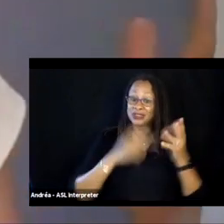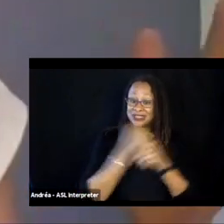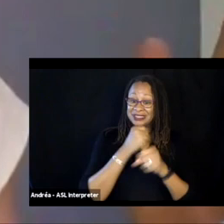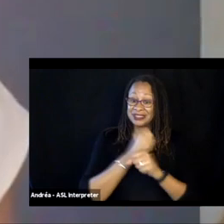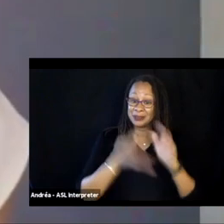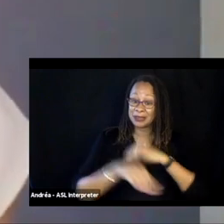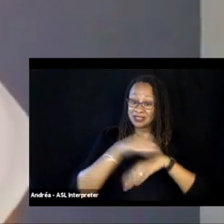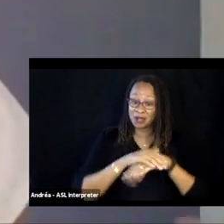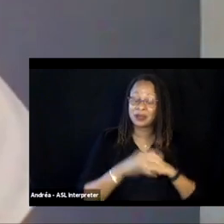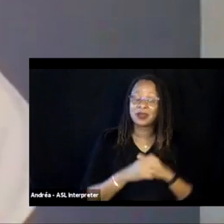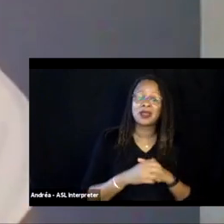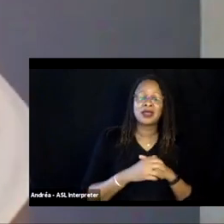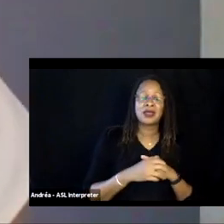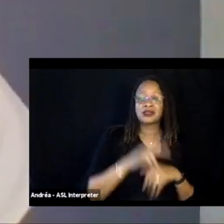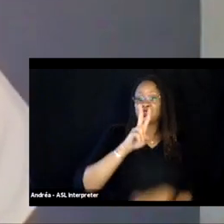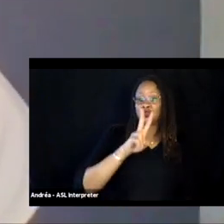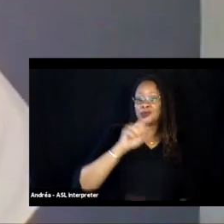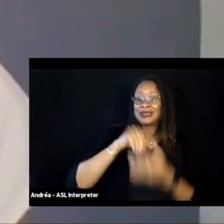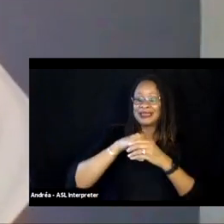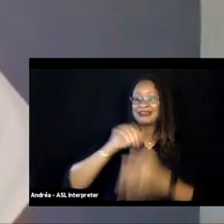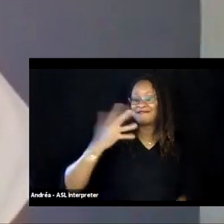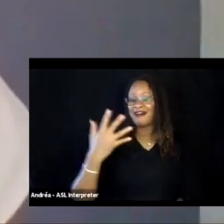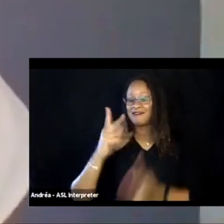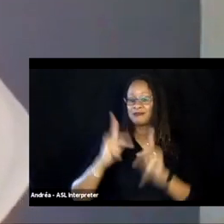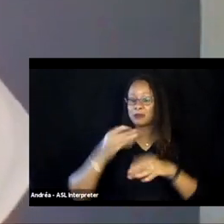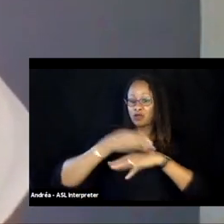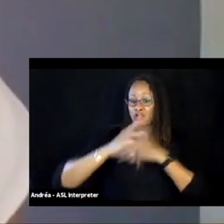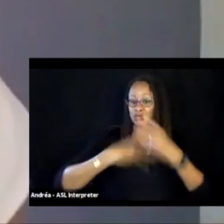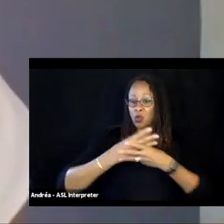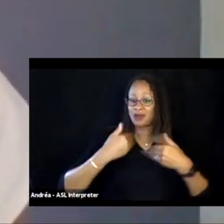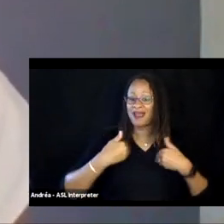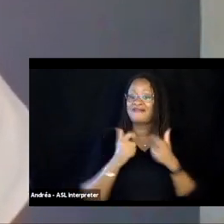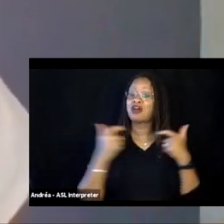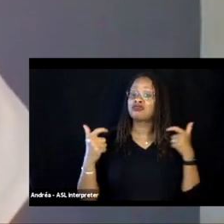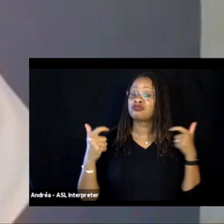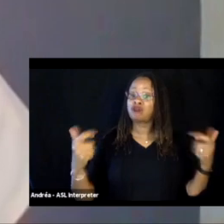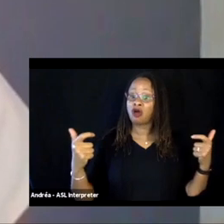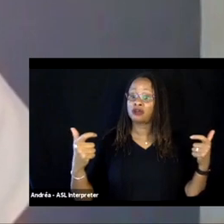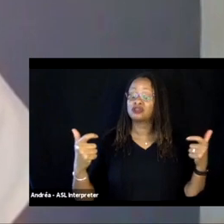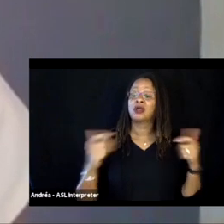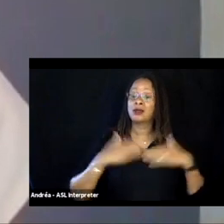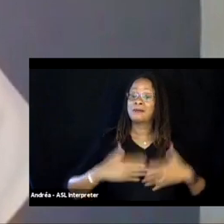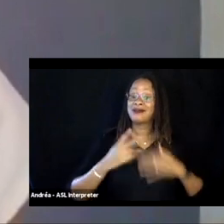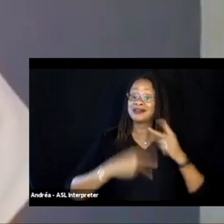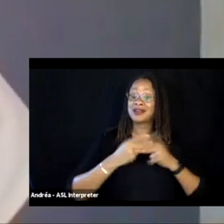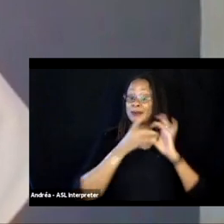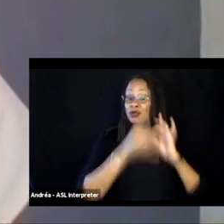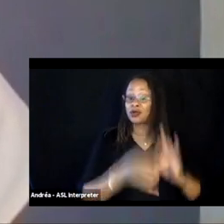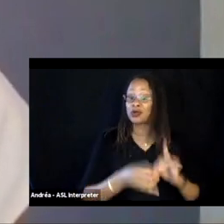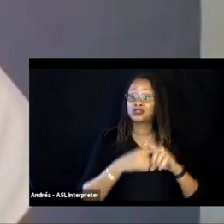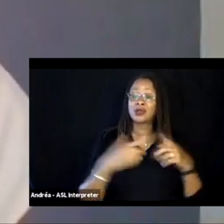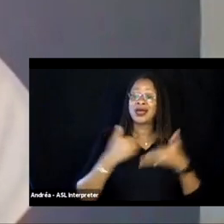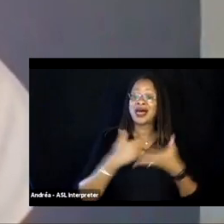again, 2 in 5 people across the globe have a large body type according to health and